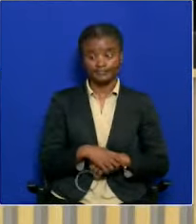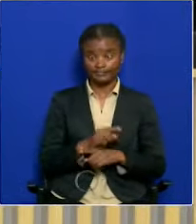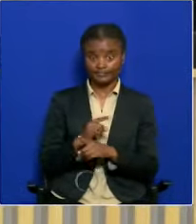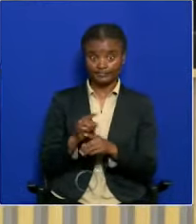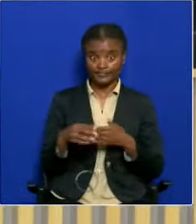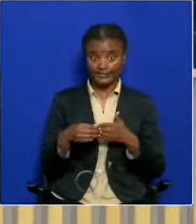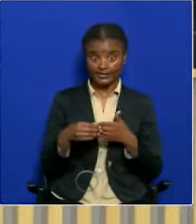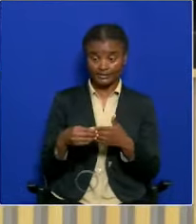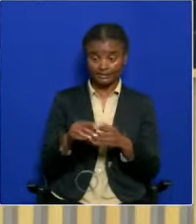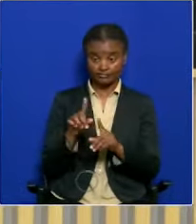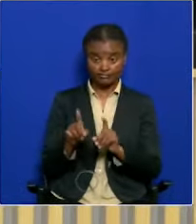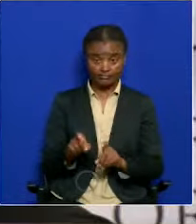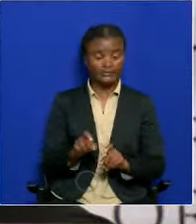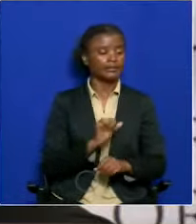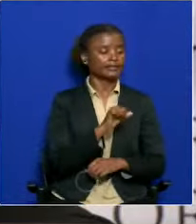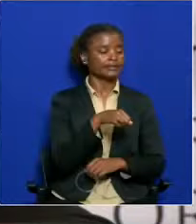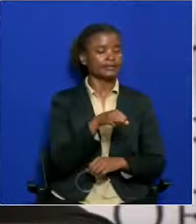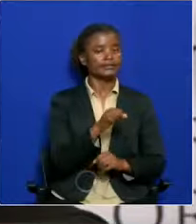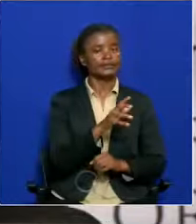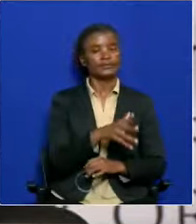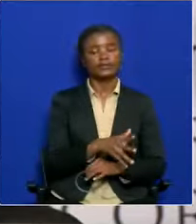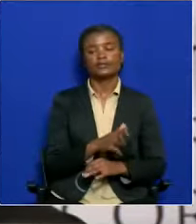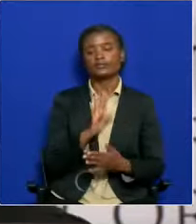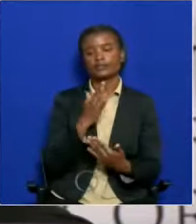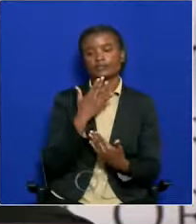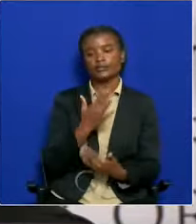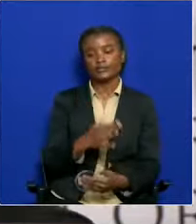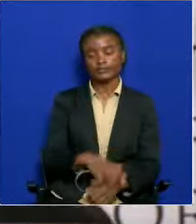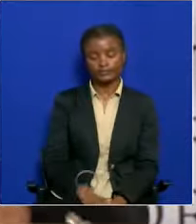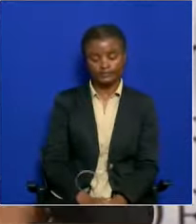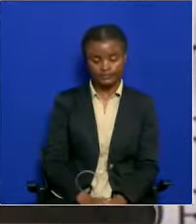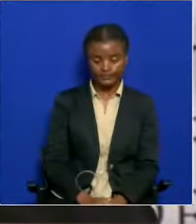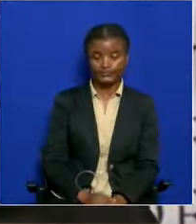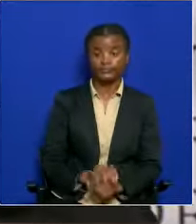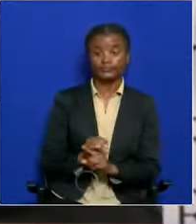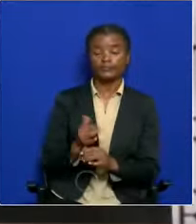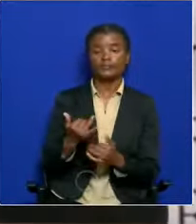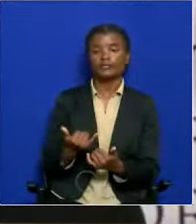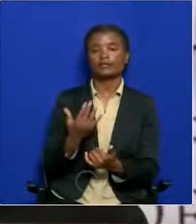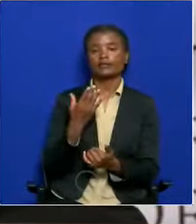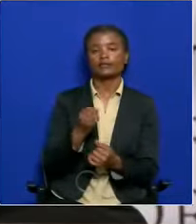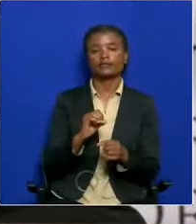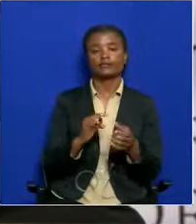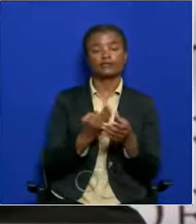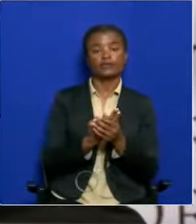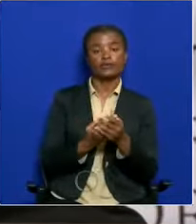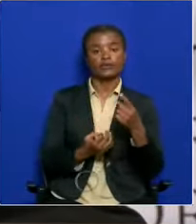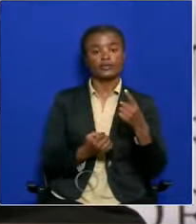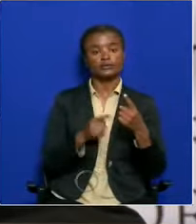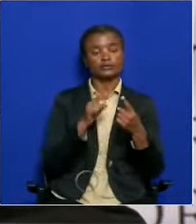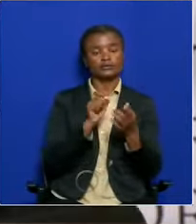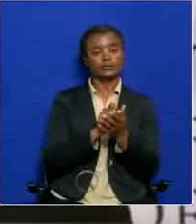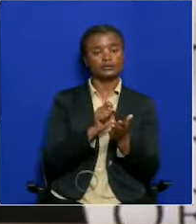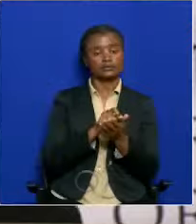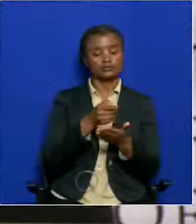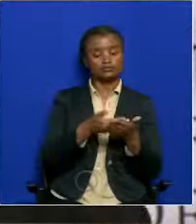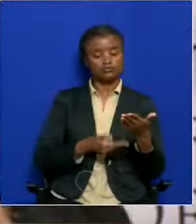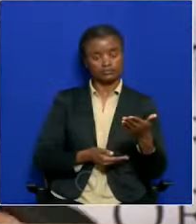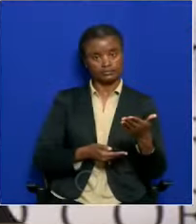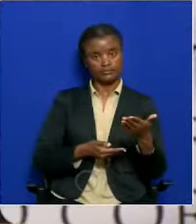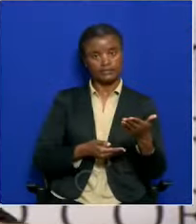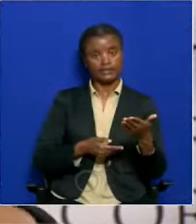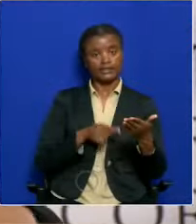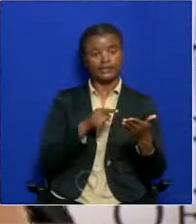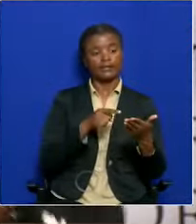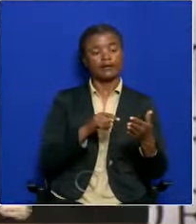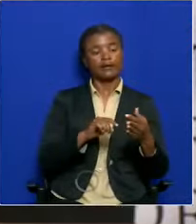you. General, in front of you, file 1, which is the statement file. There should be a file divider